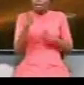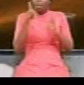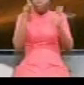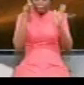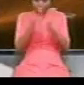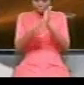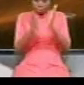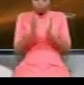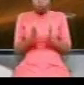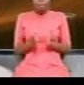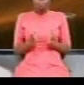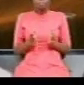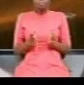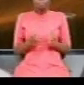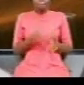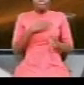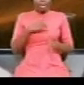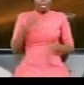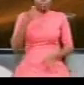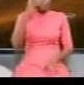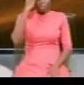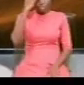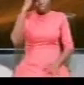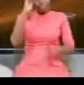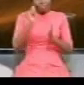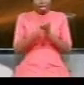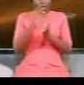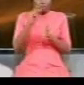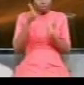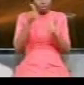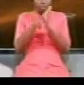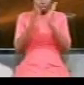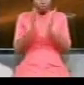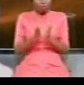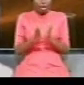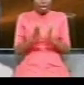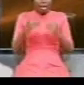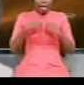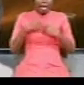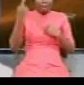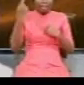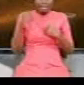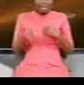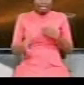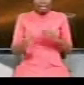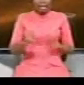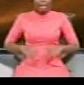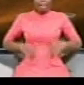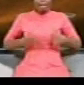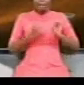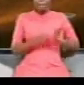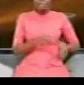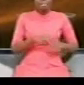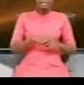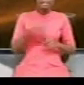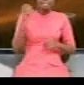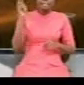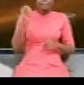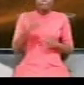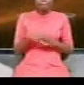is a murderer. And ye know that no murderer hath eternal life abiding in